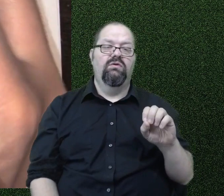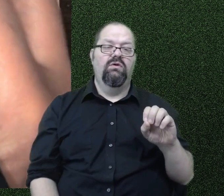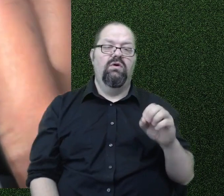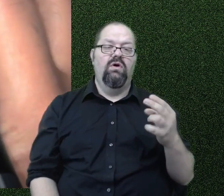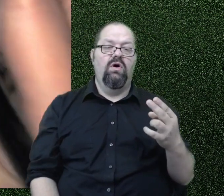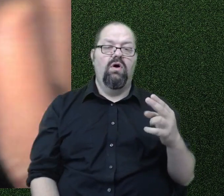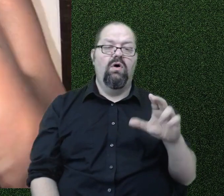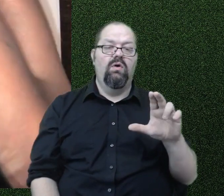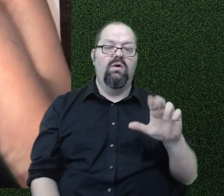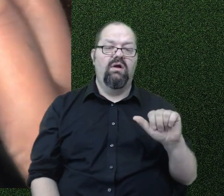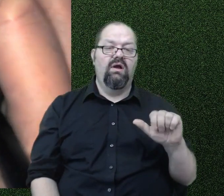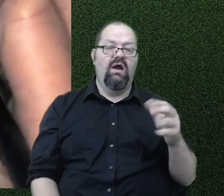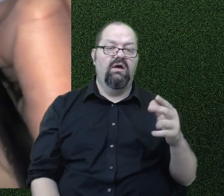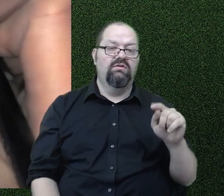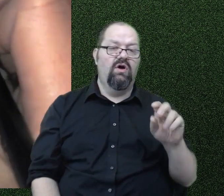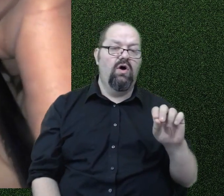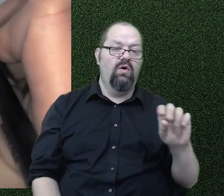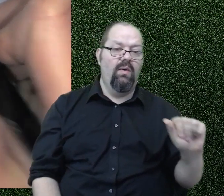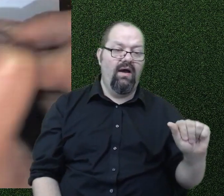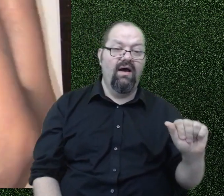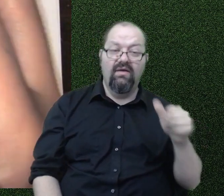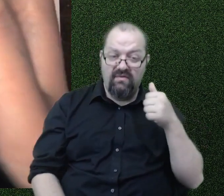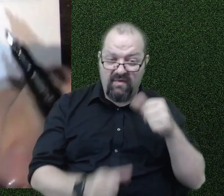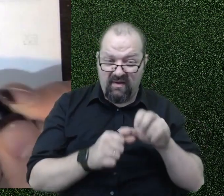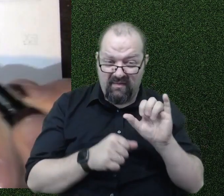Probably been a little while, it's okay.